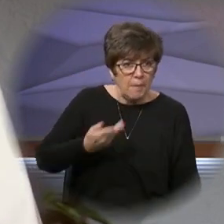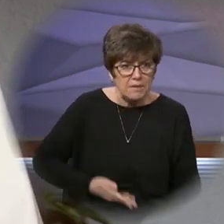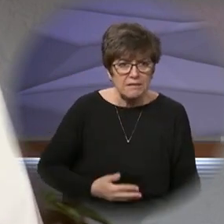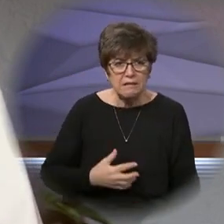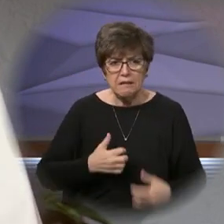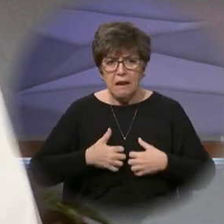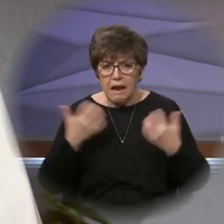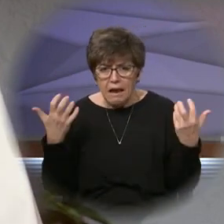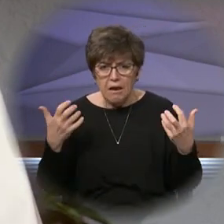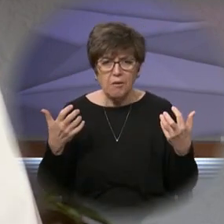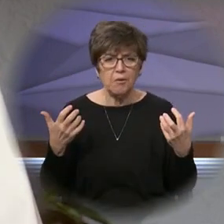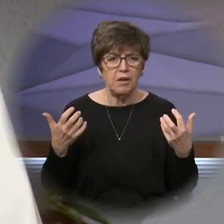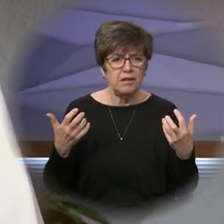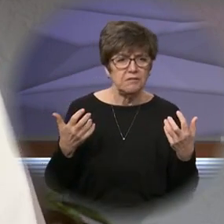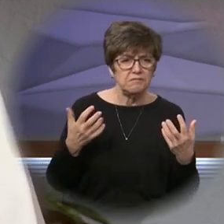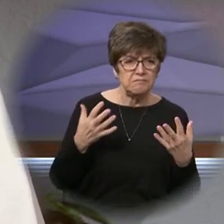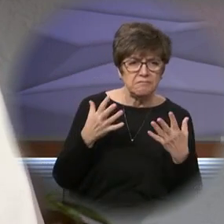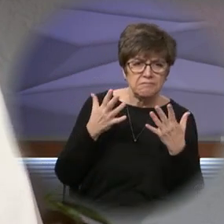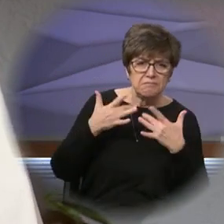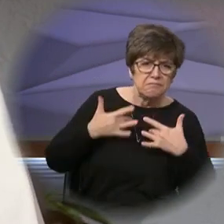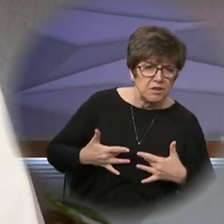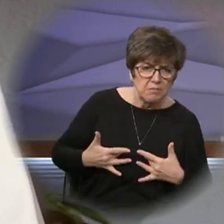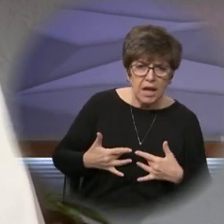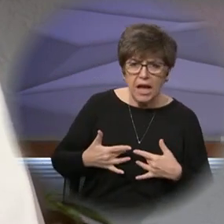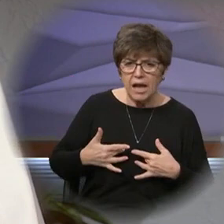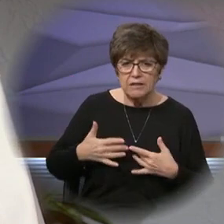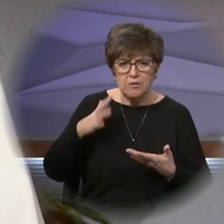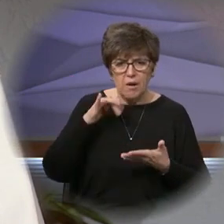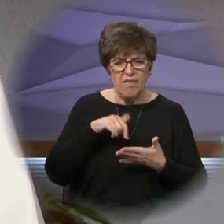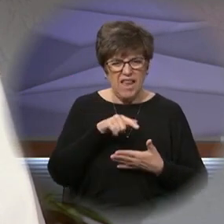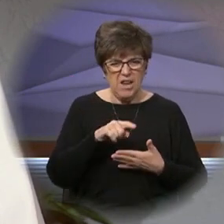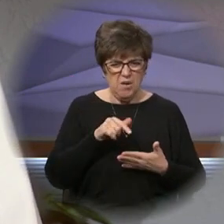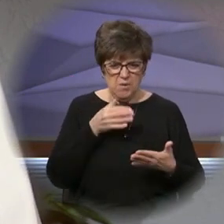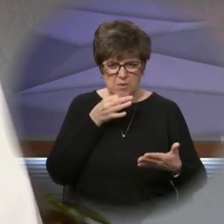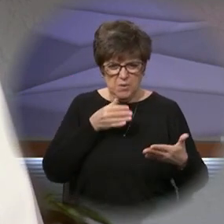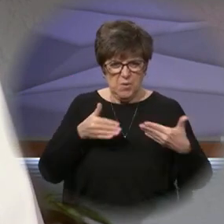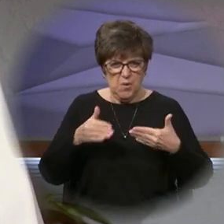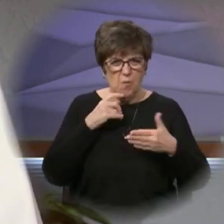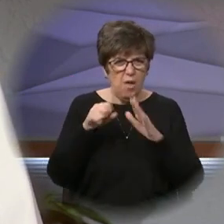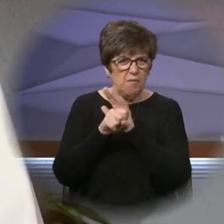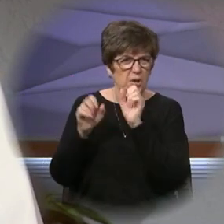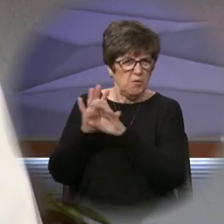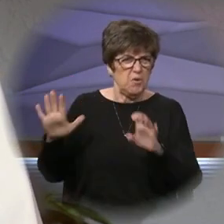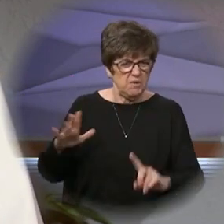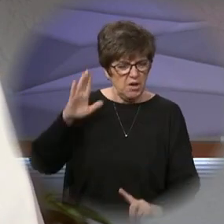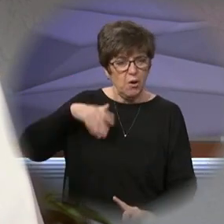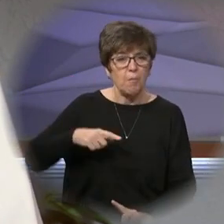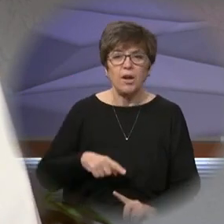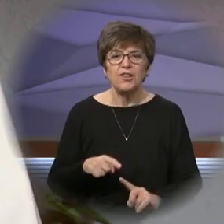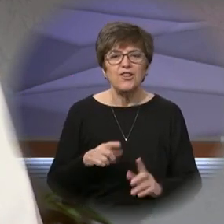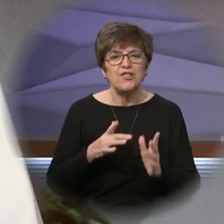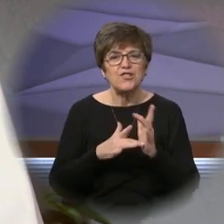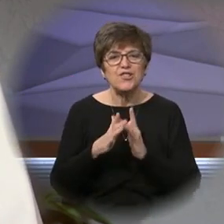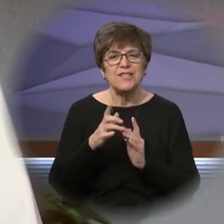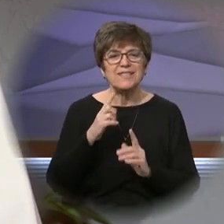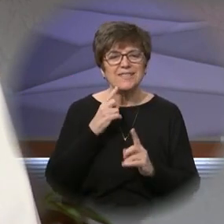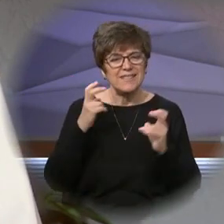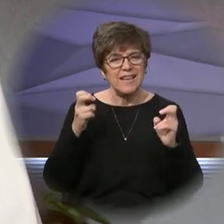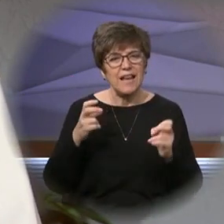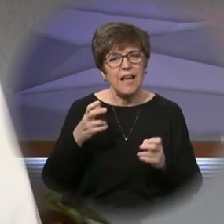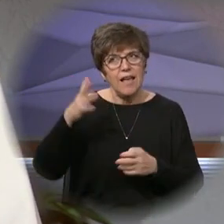or angry or even depressed knowing that. But Jesus said, "Now is the Son of